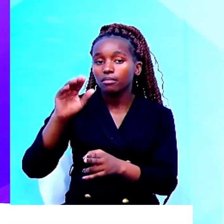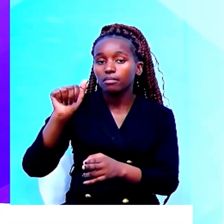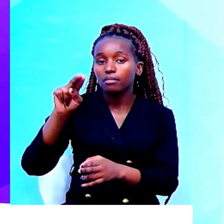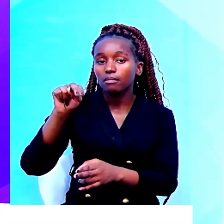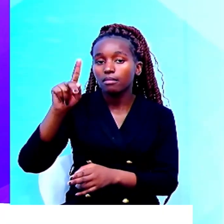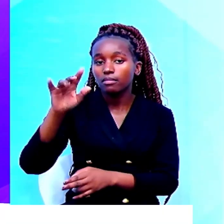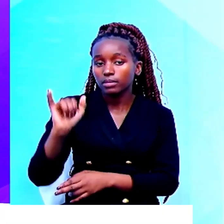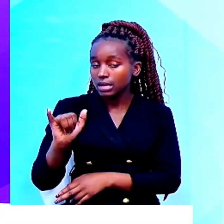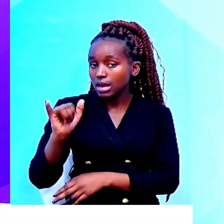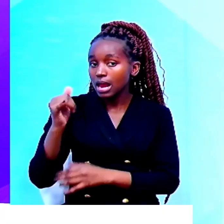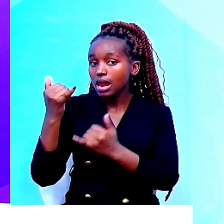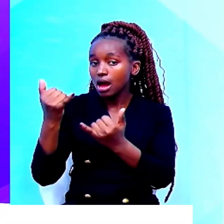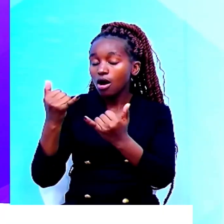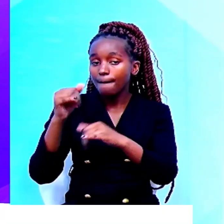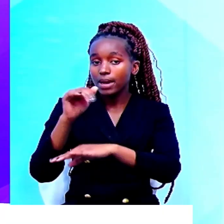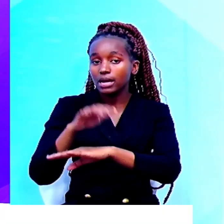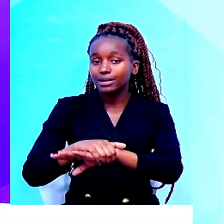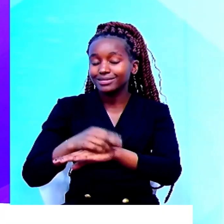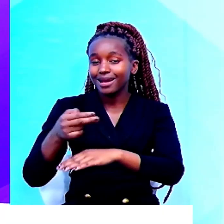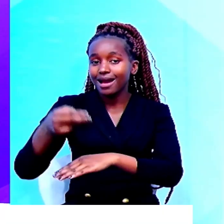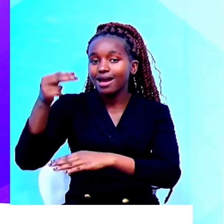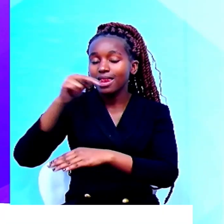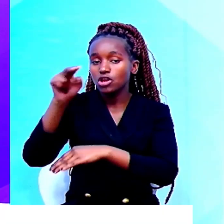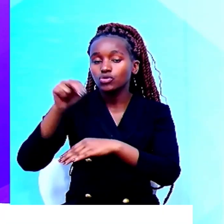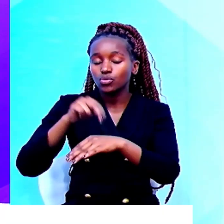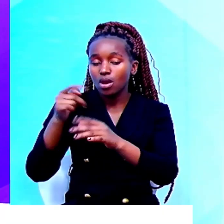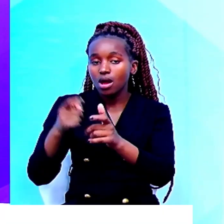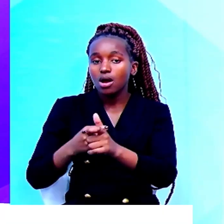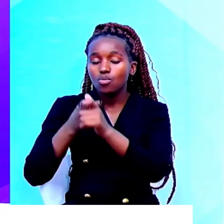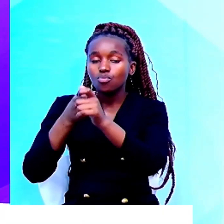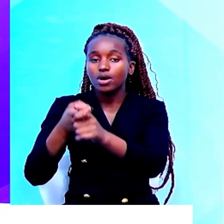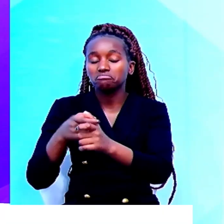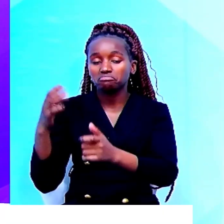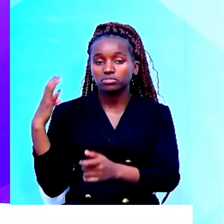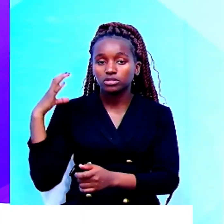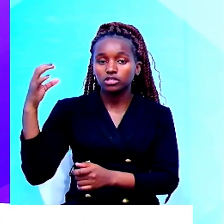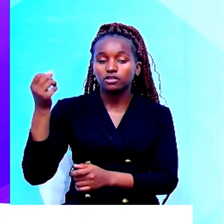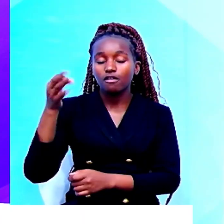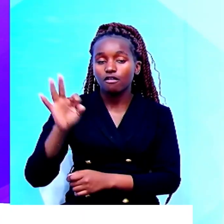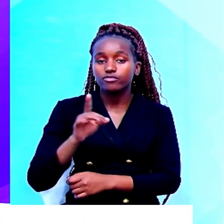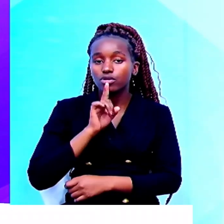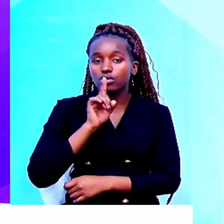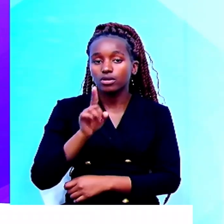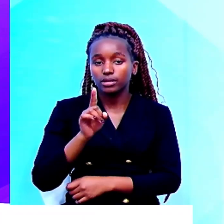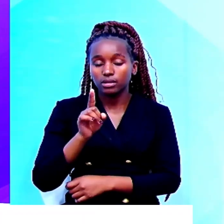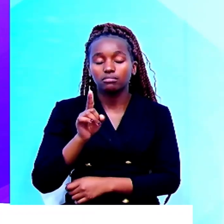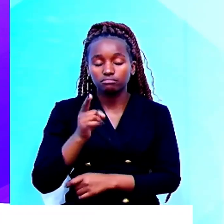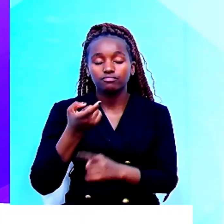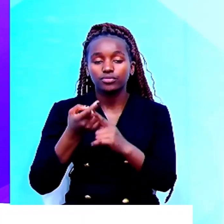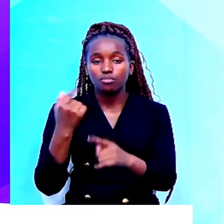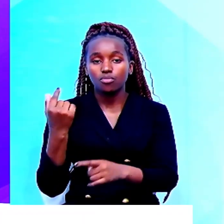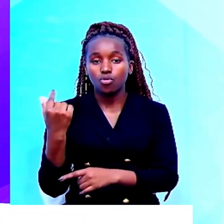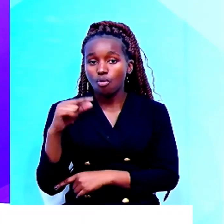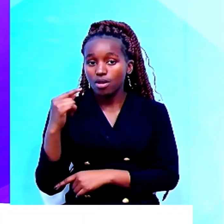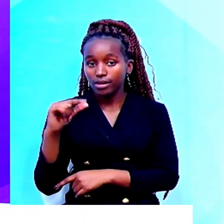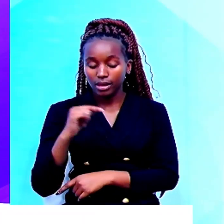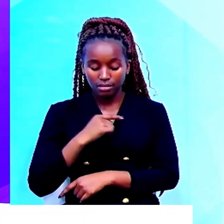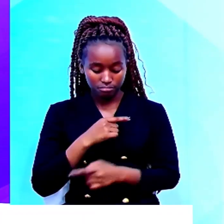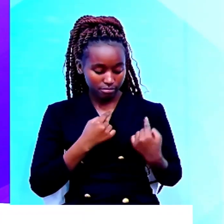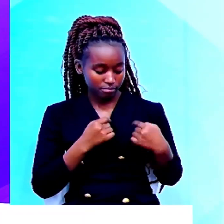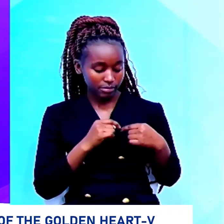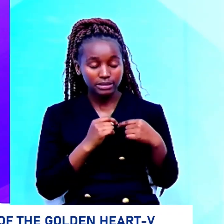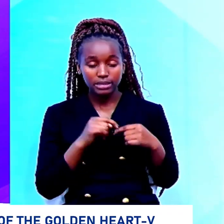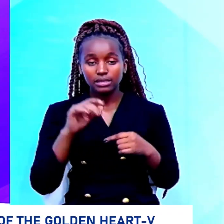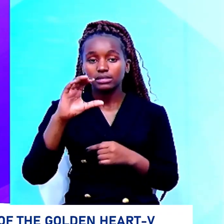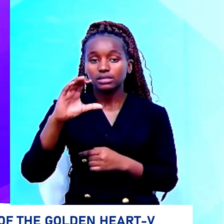received Kenya's highest national award, the Chief of the Order of the Golden Heart, CGH,